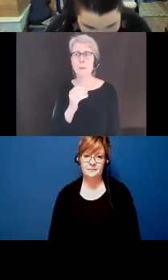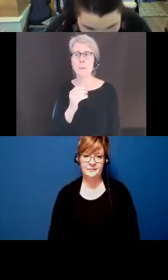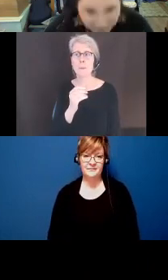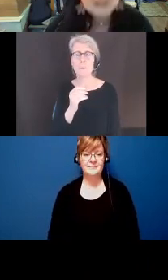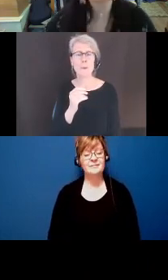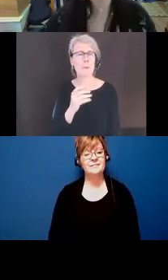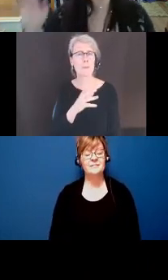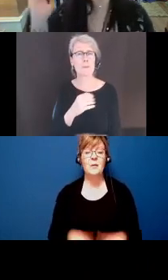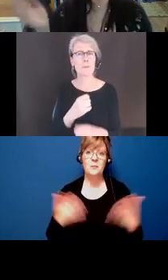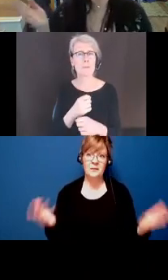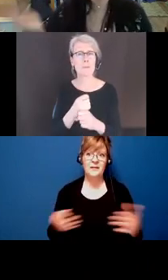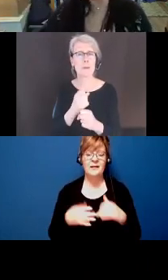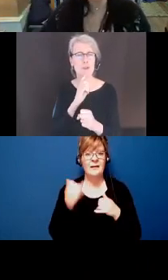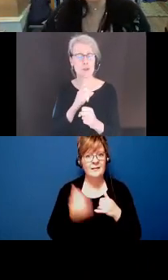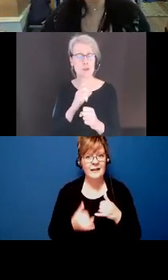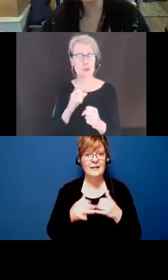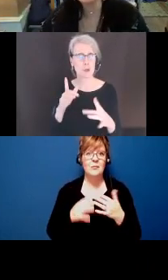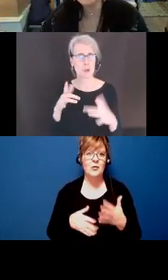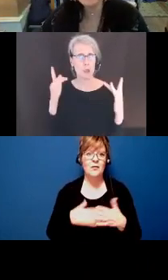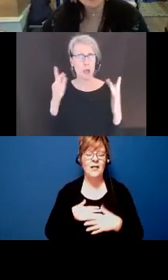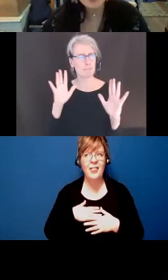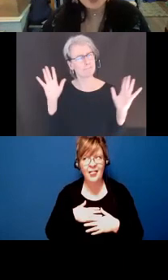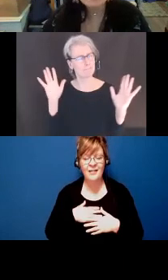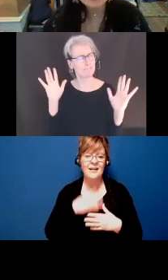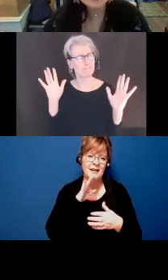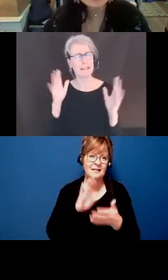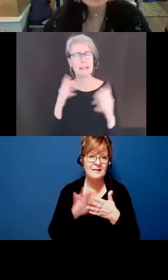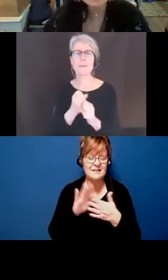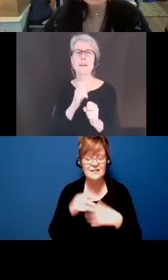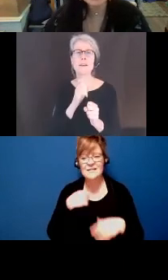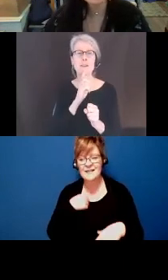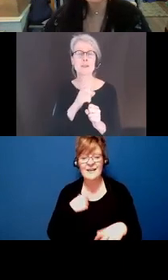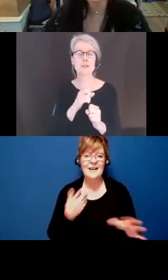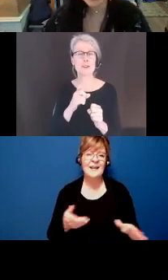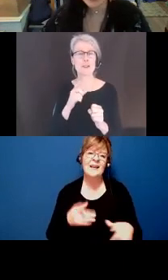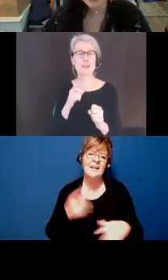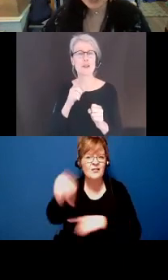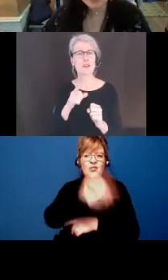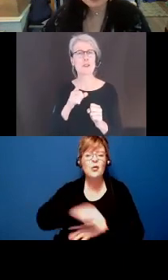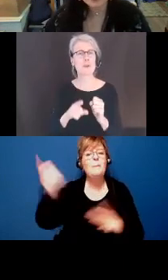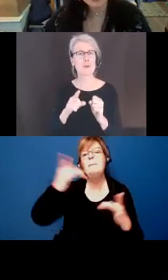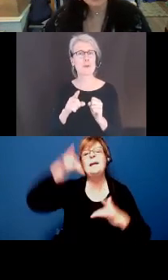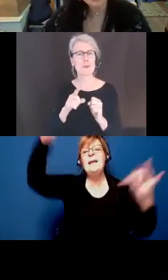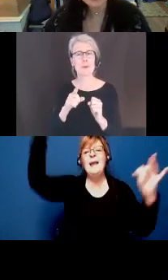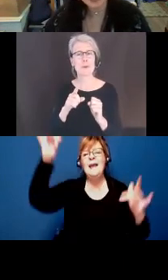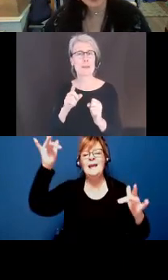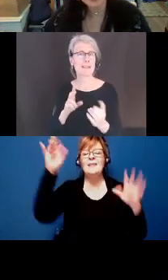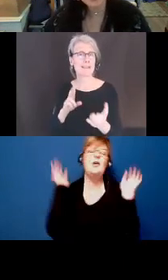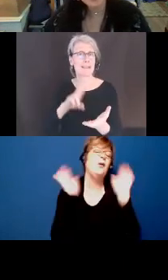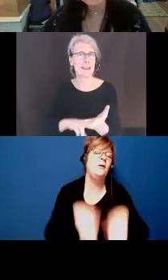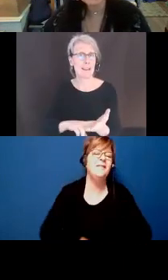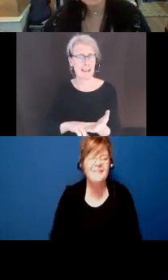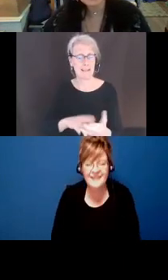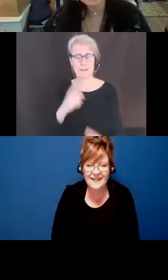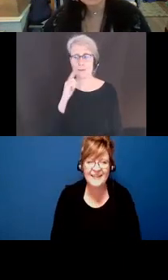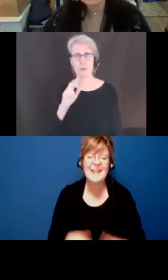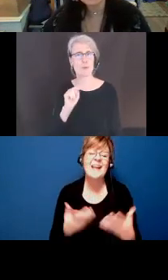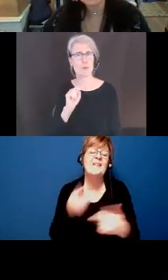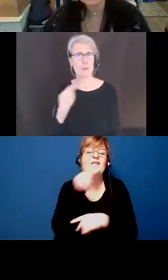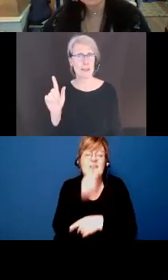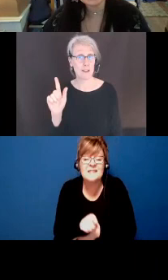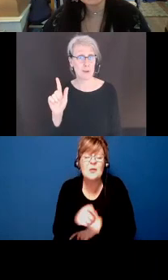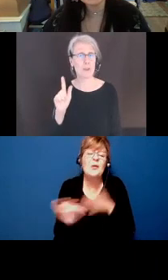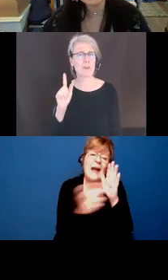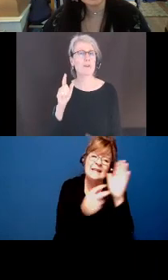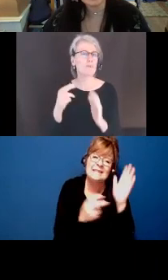shine. Please be sure to shine. Please be sure to sign up to our newsletter for registration